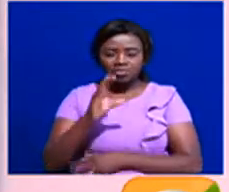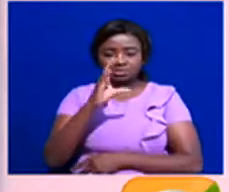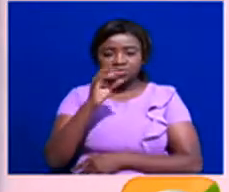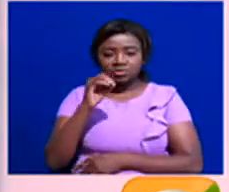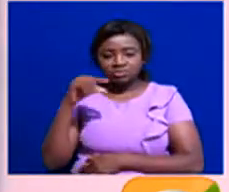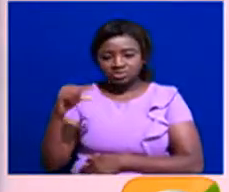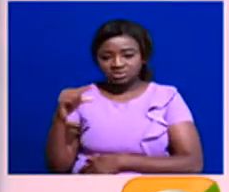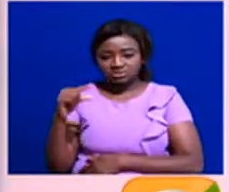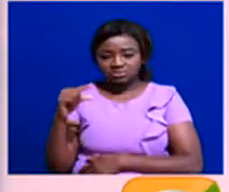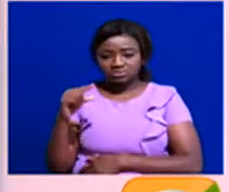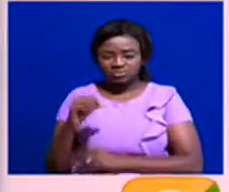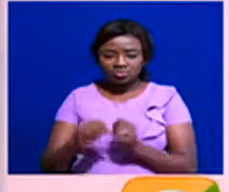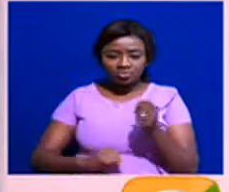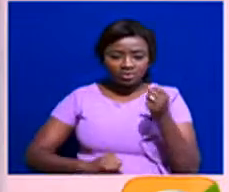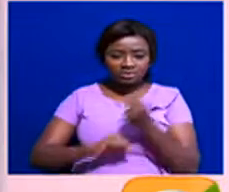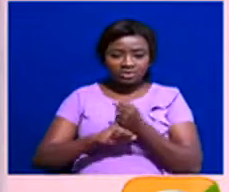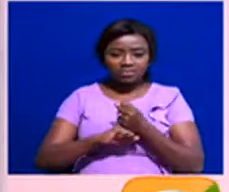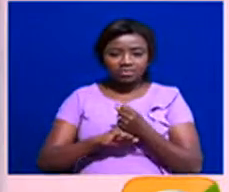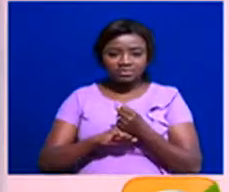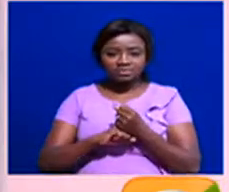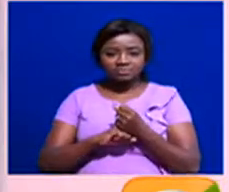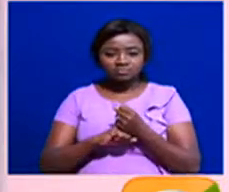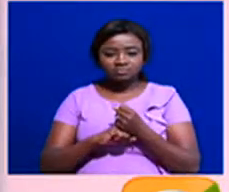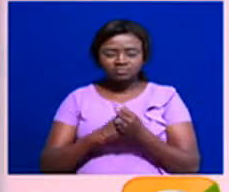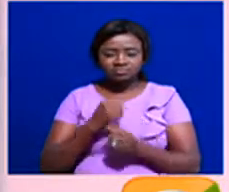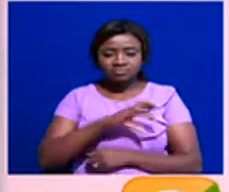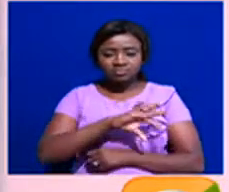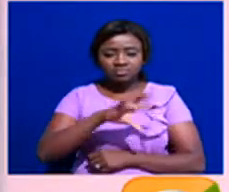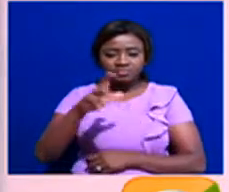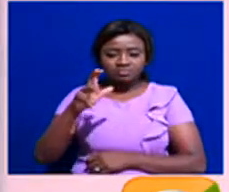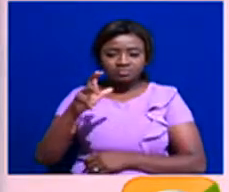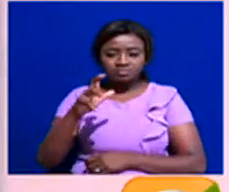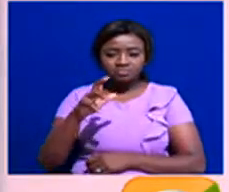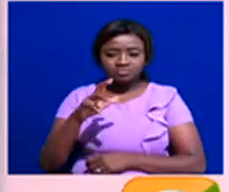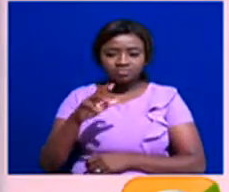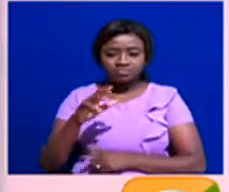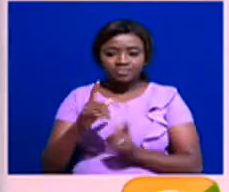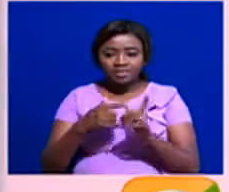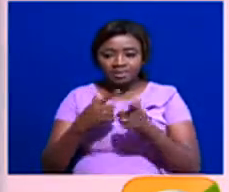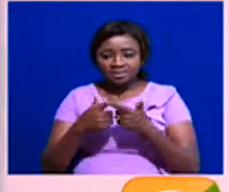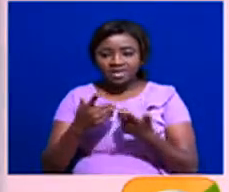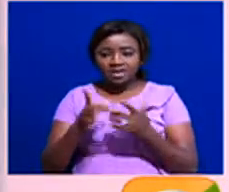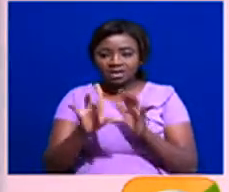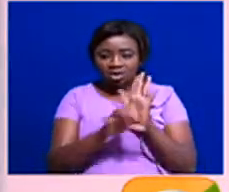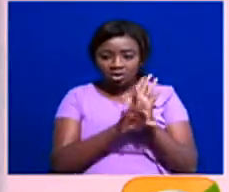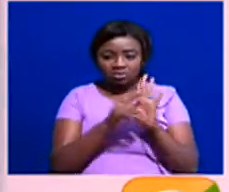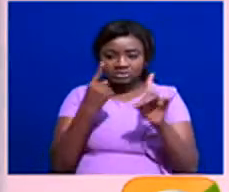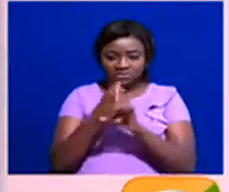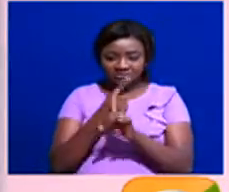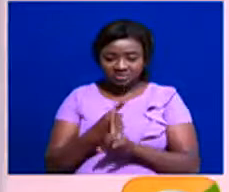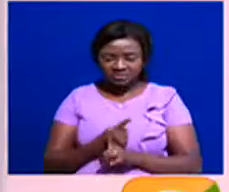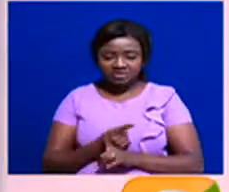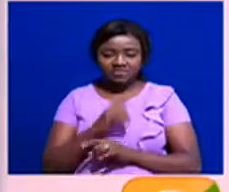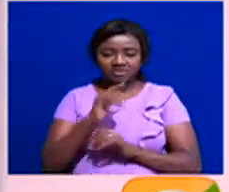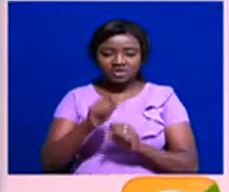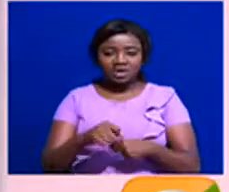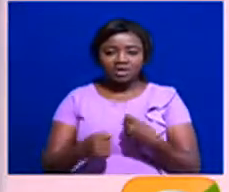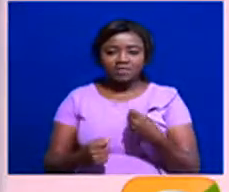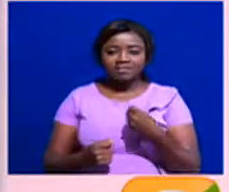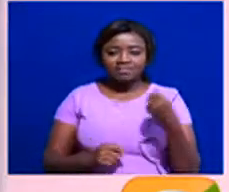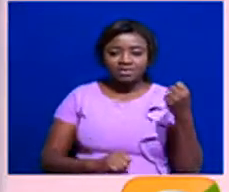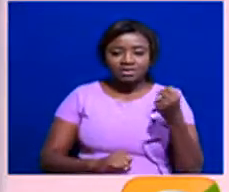Governors to strengthen enforcement in the counties, so that the legislation can come into place to